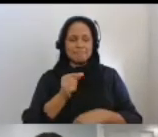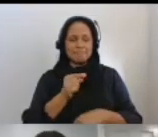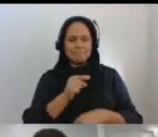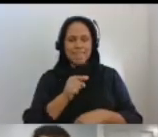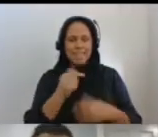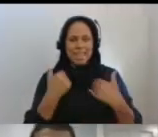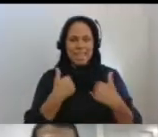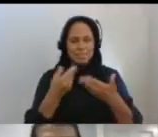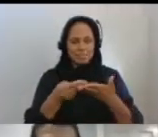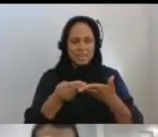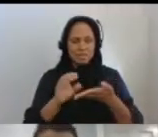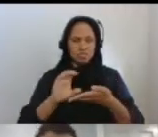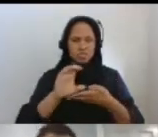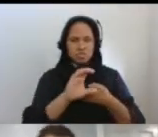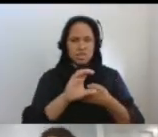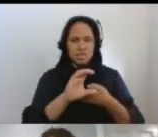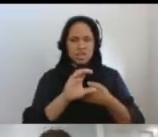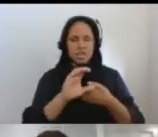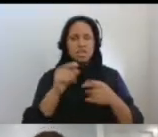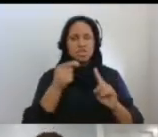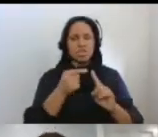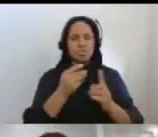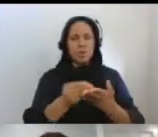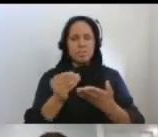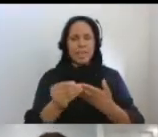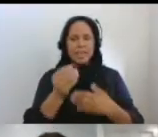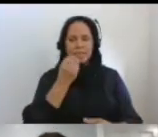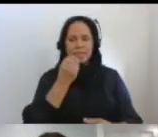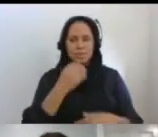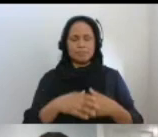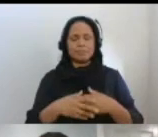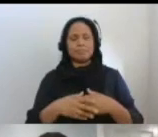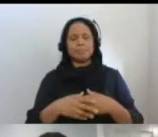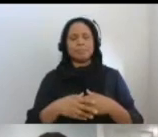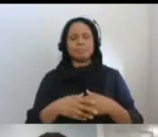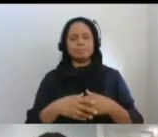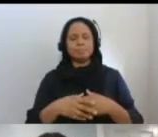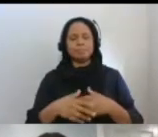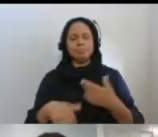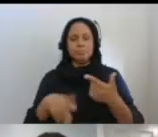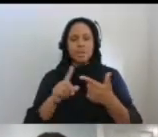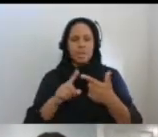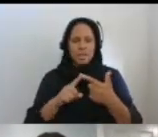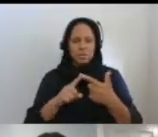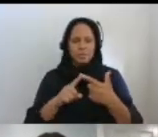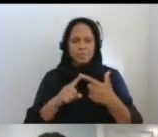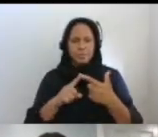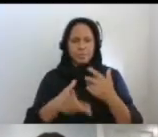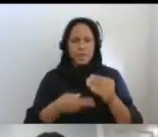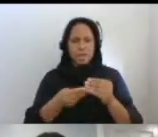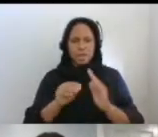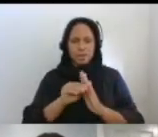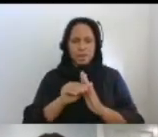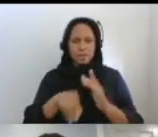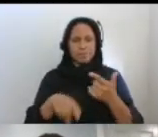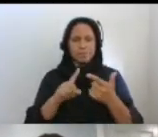subsidy for food. So it's a pretty cool trade-off. Another model is the community